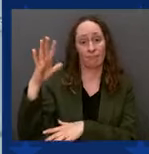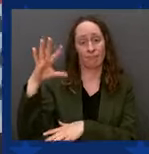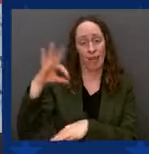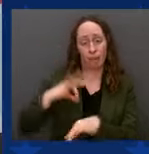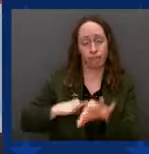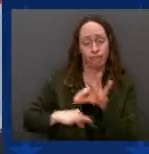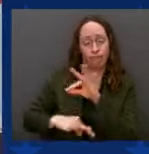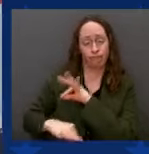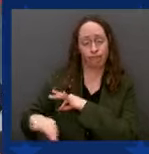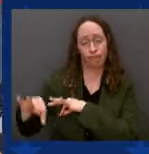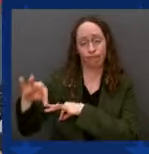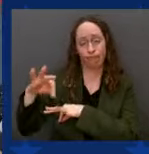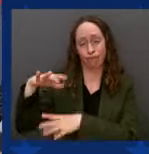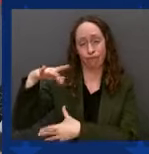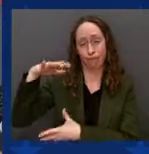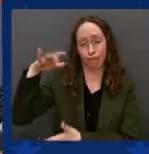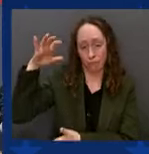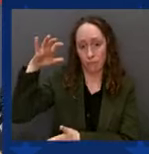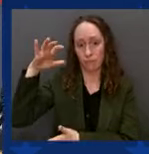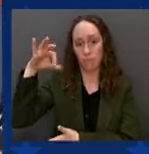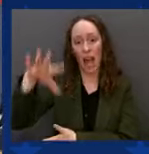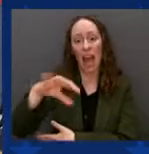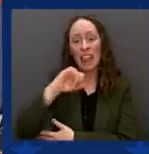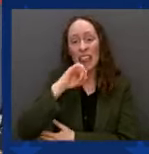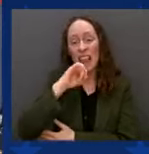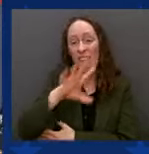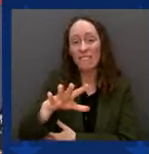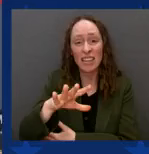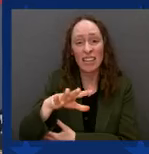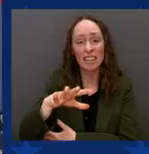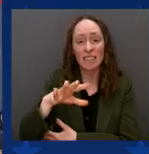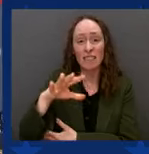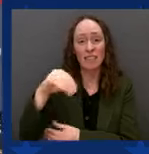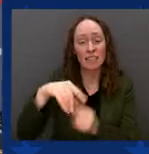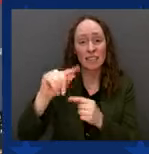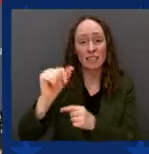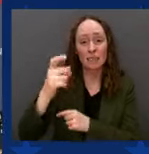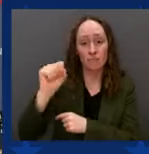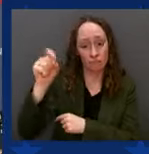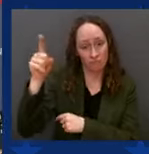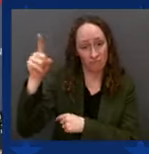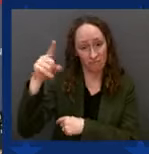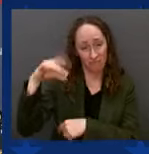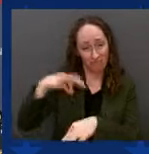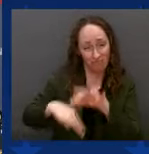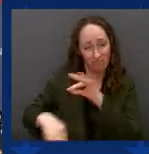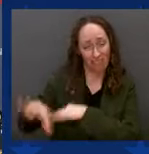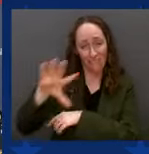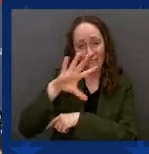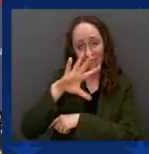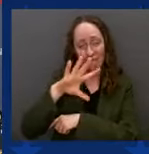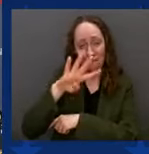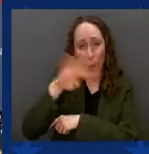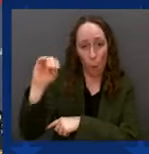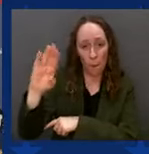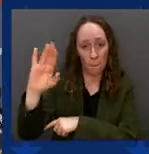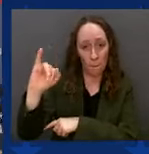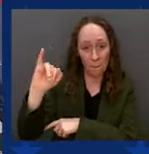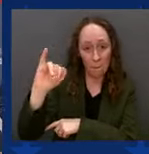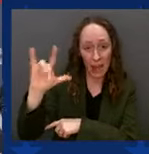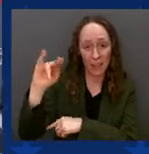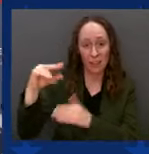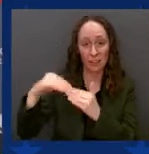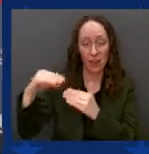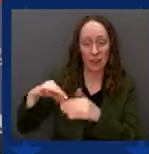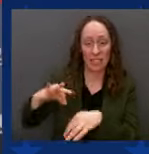profit. So I insisted on a horrible thing to burden on them. I introduced legislation making